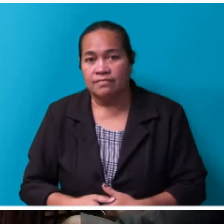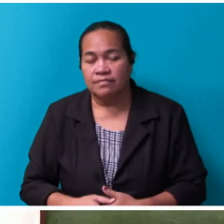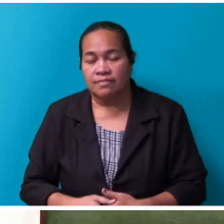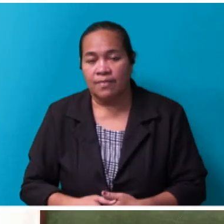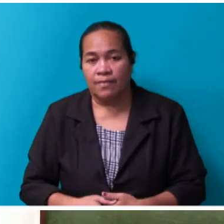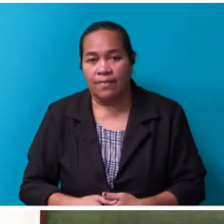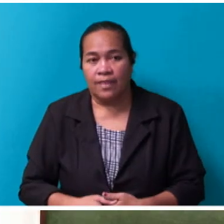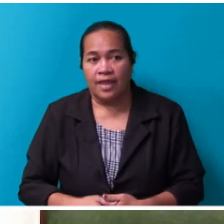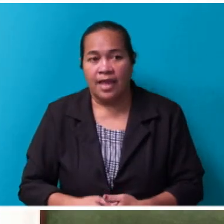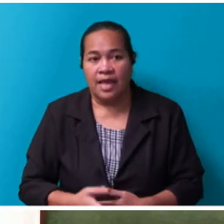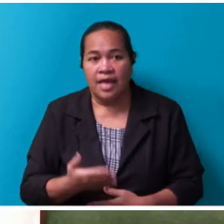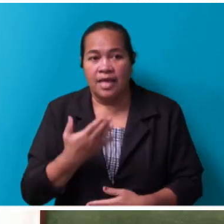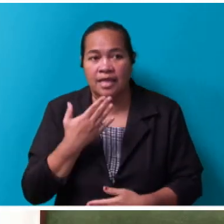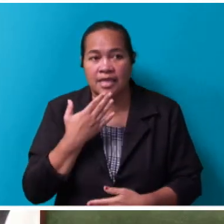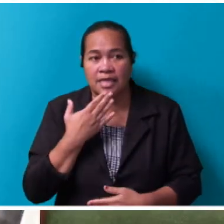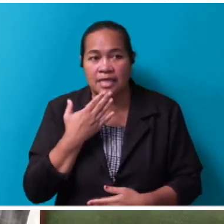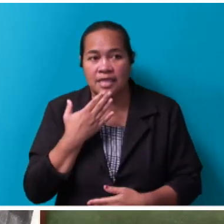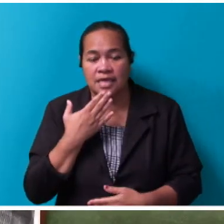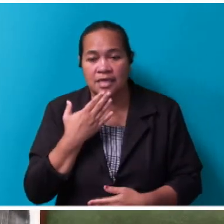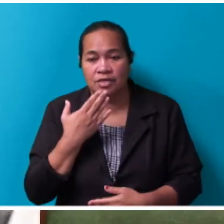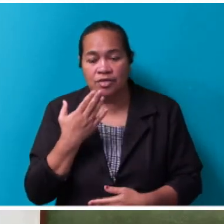Thank you, Honourable Speaker, and thank